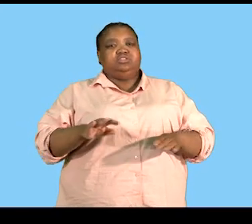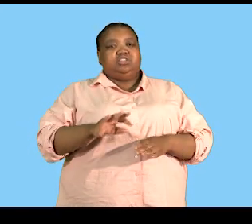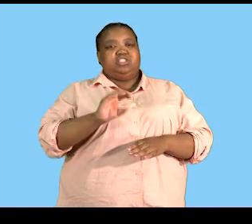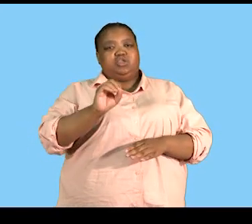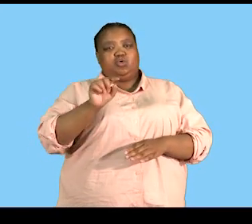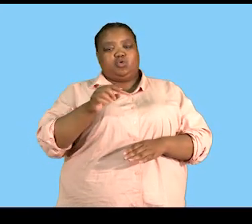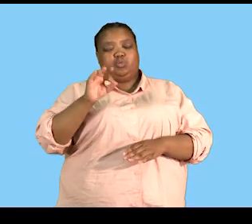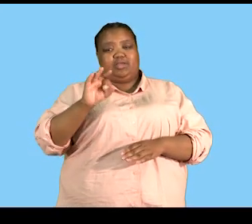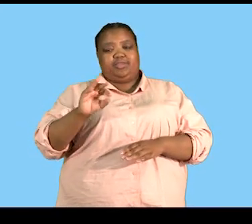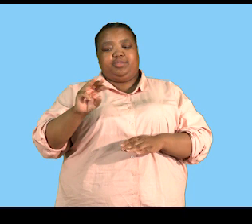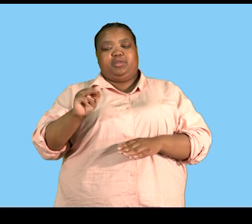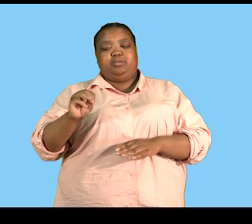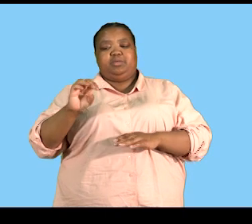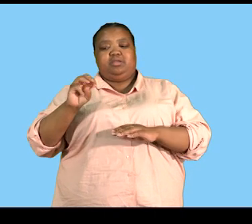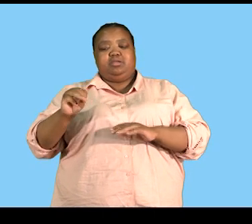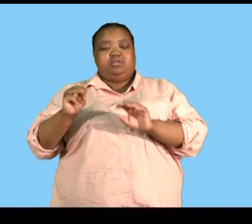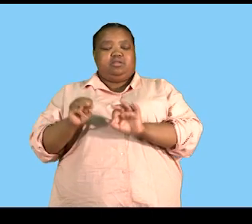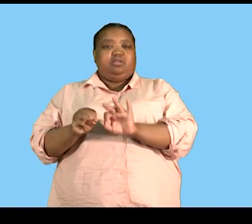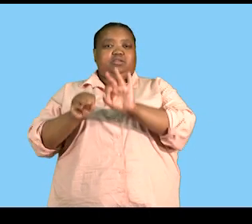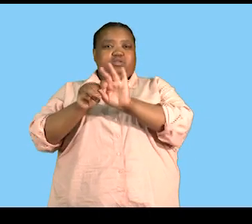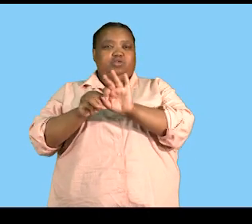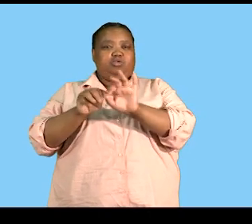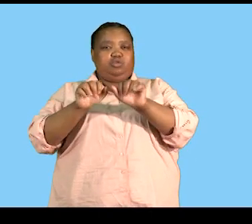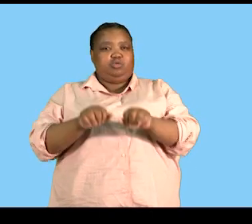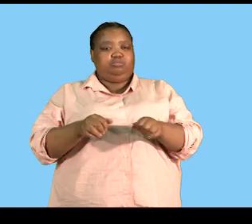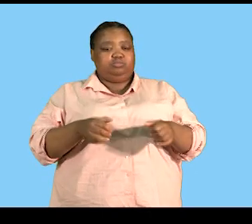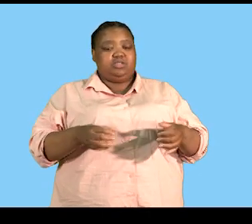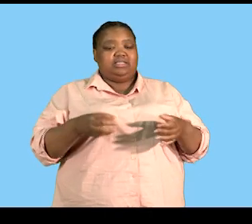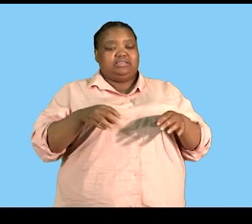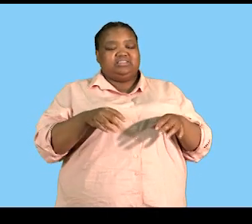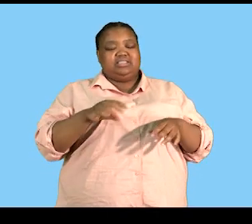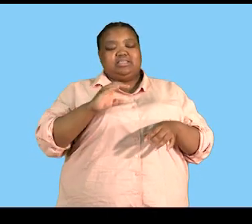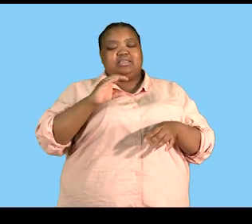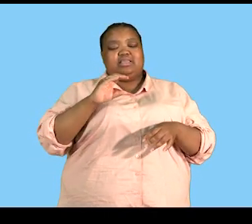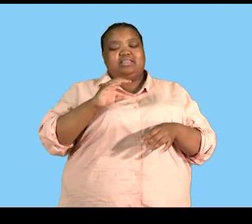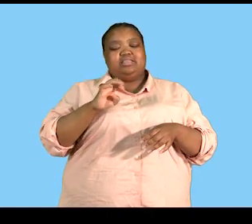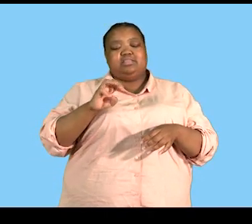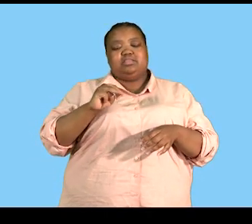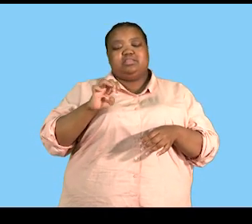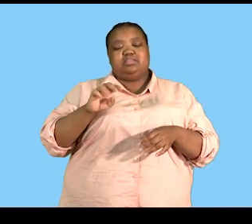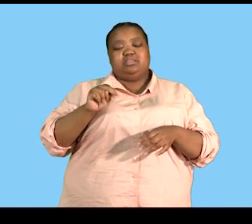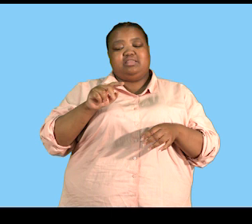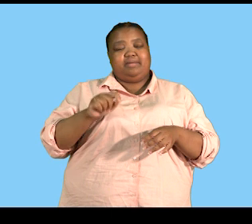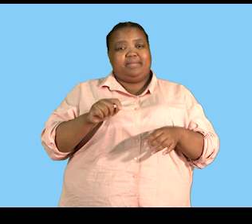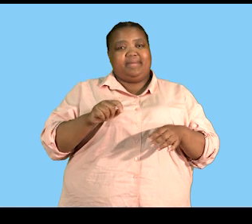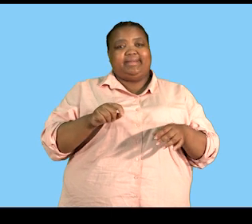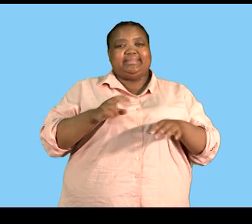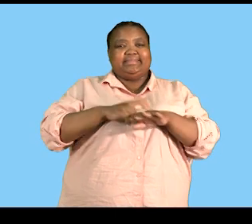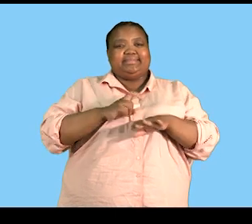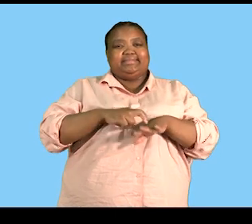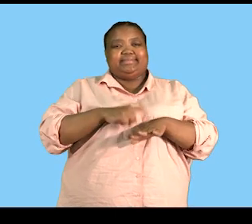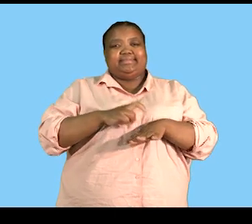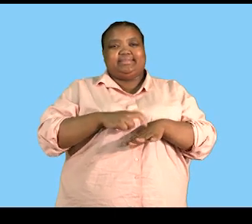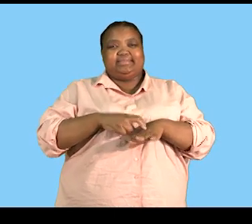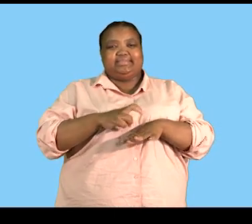cement will be needed to floor the whole double garage and sleep-out room with concrete